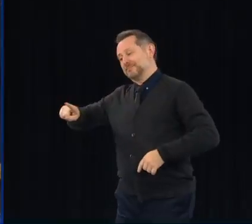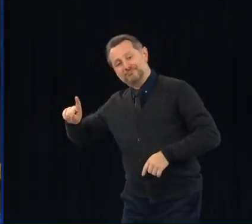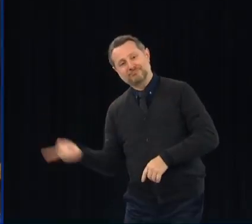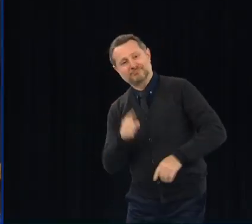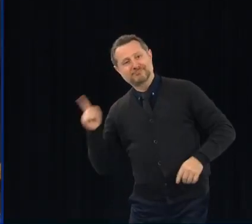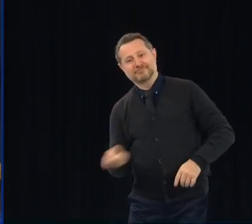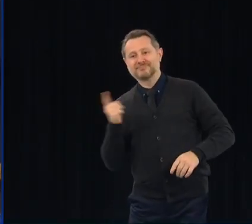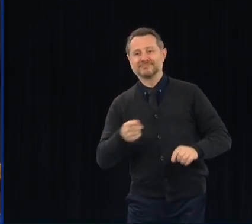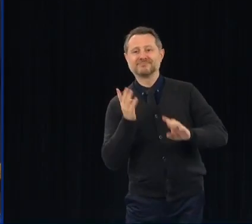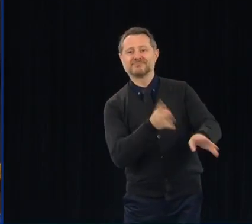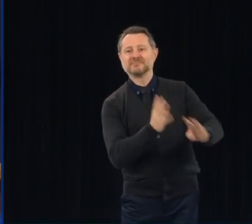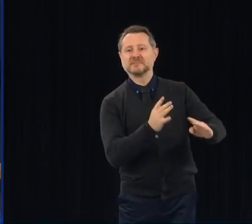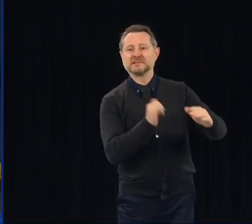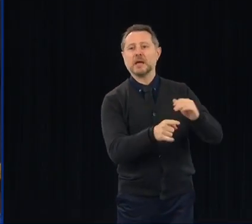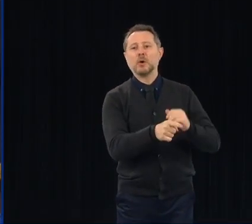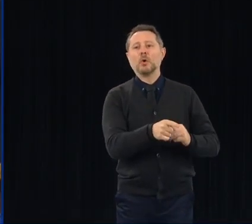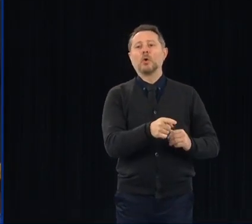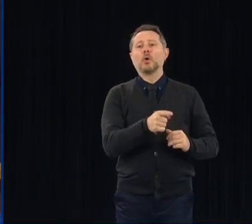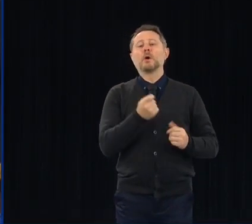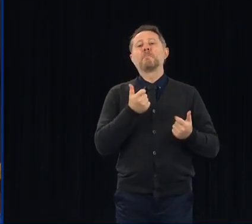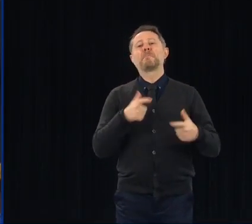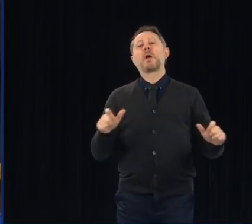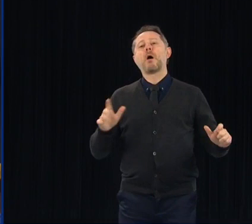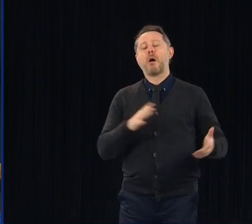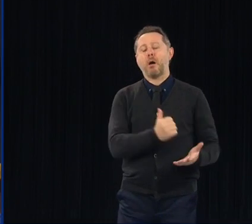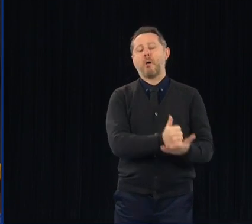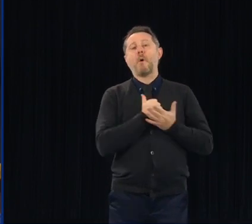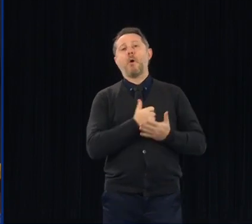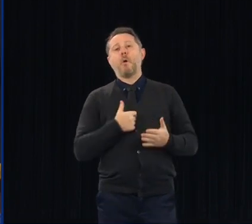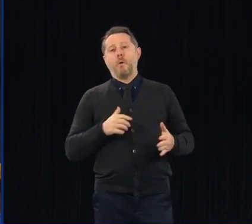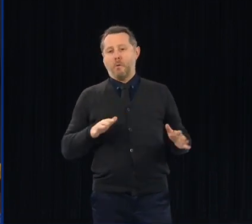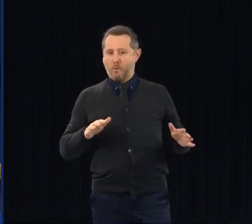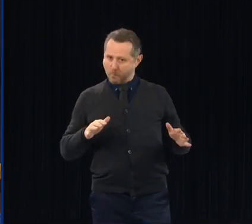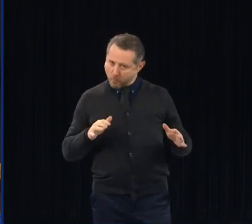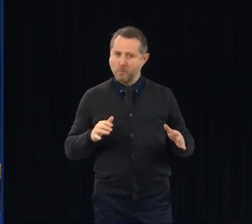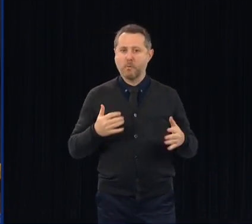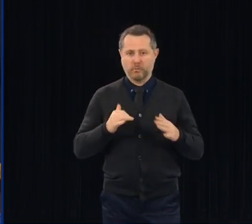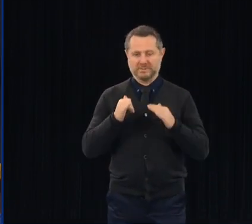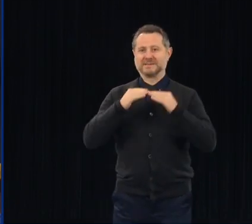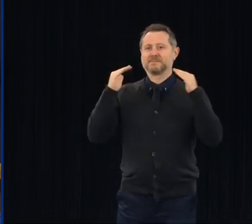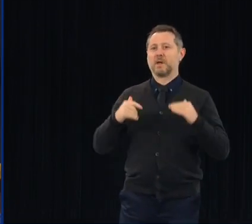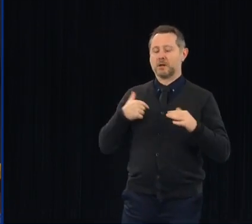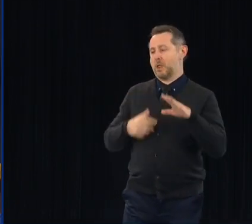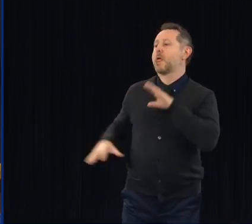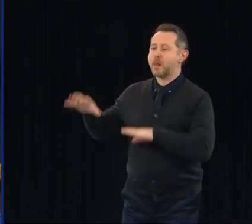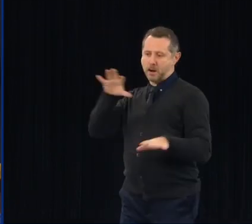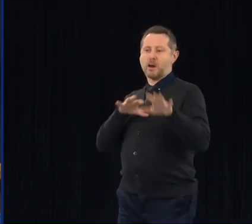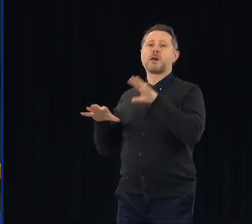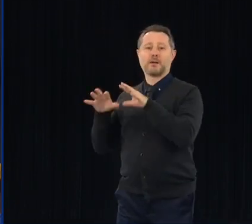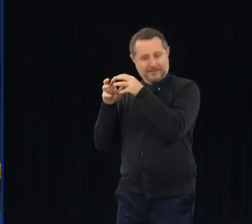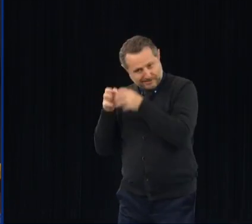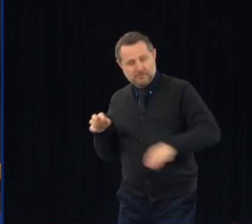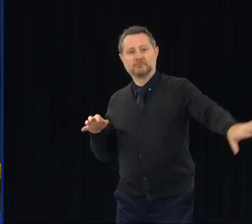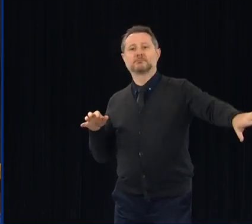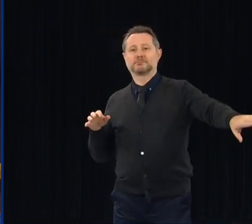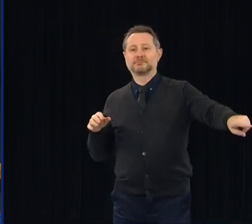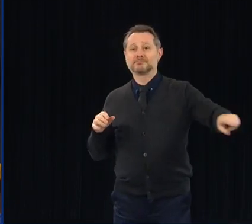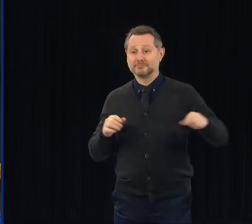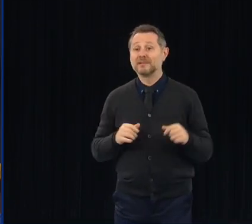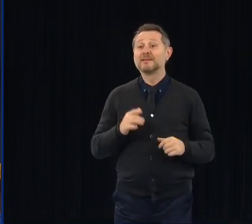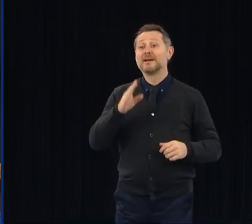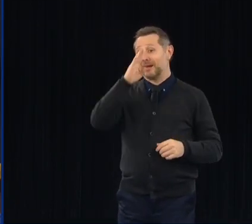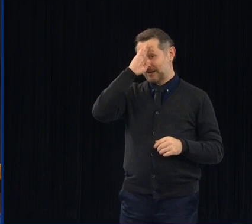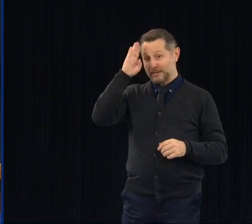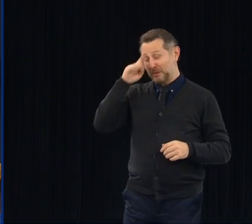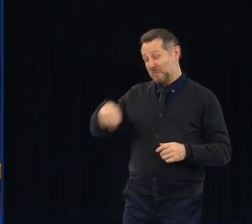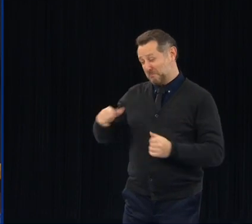a major shift for the systems. And at a time when we desperately need a relief valve for